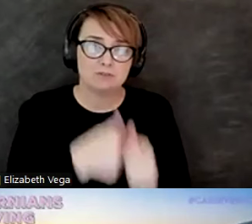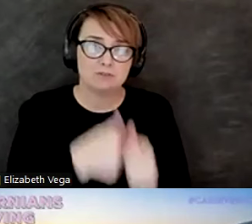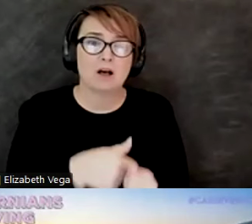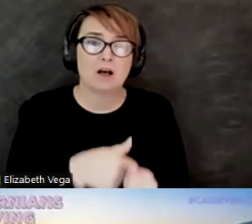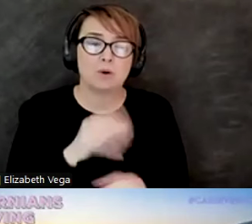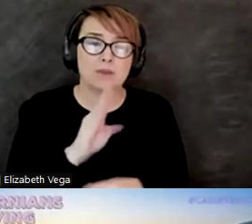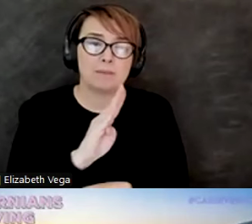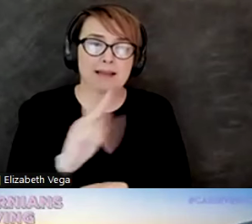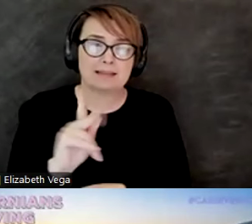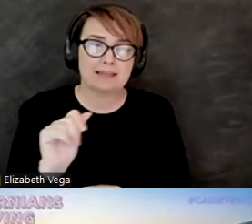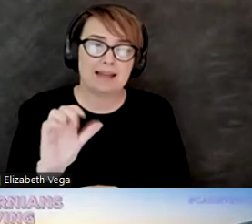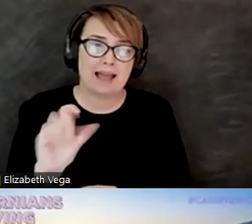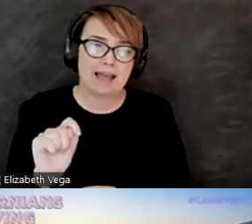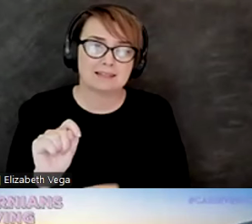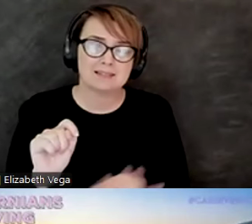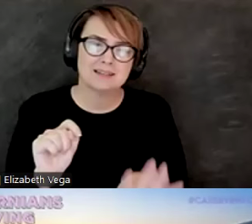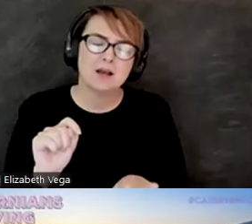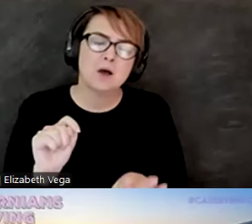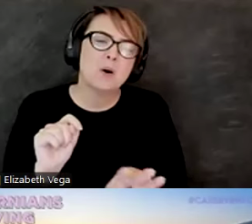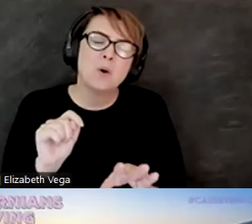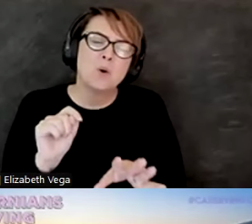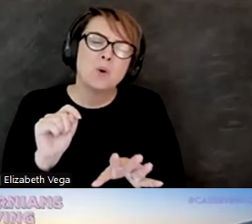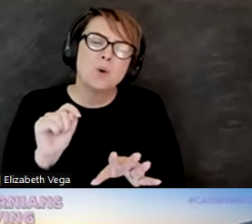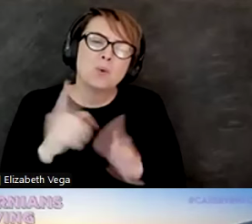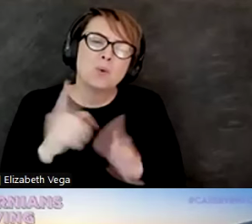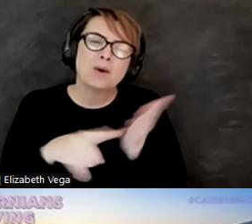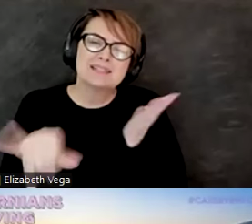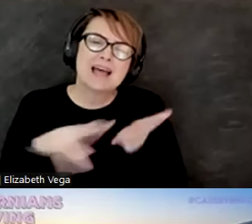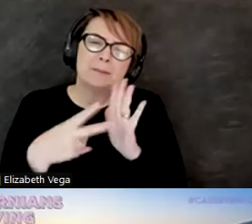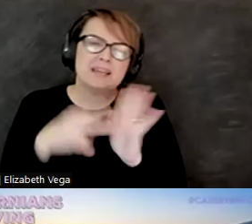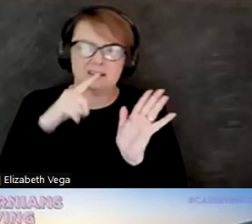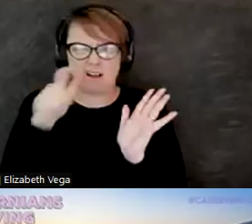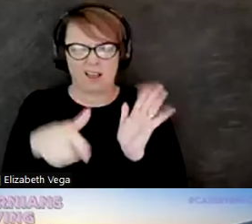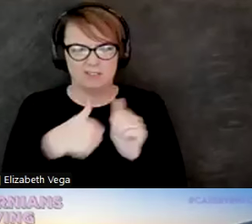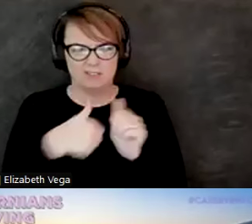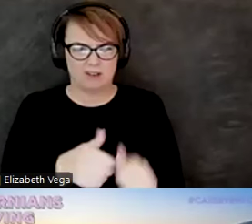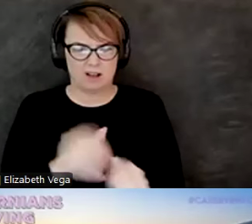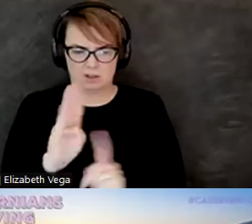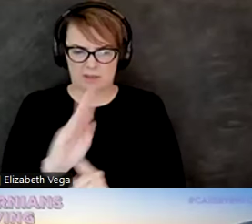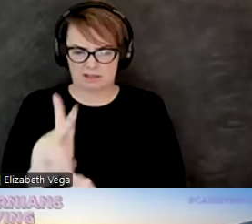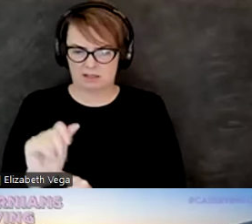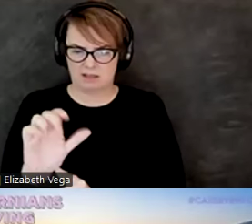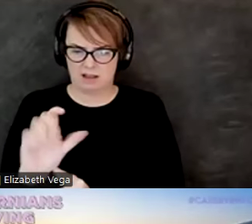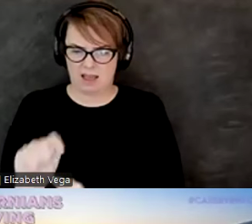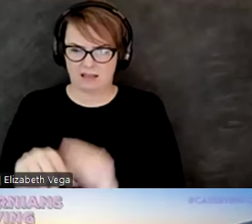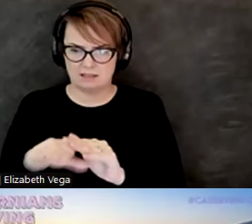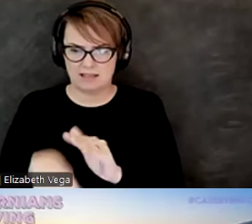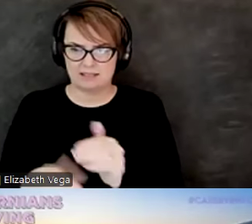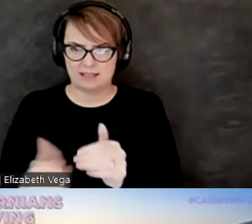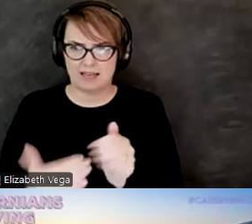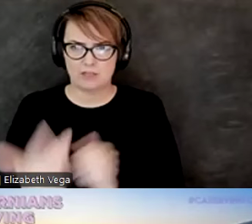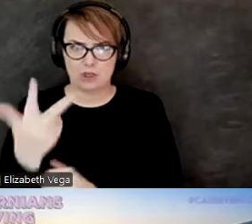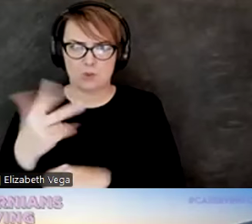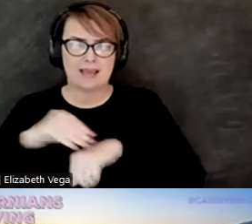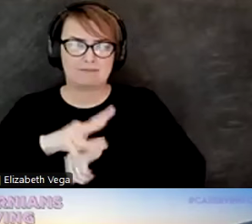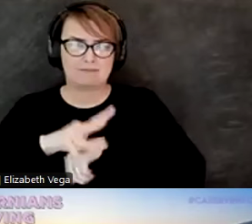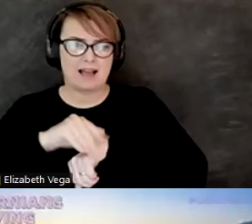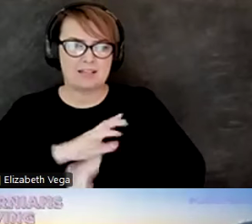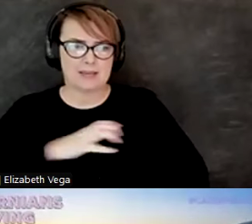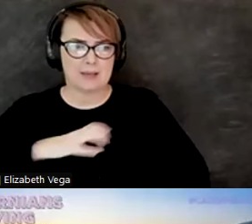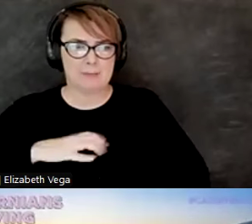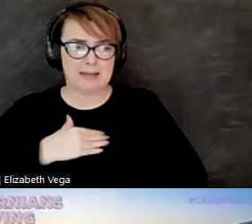So what does it mean, not subject to Bagley? What could the less than three advisory committee members with